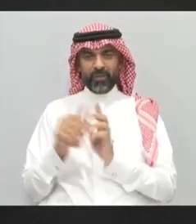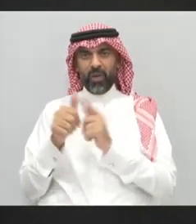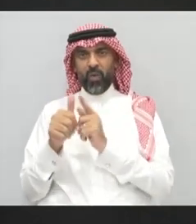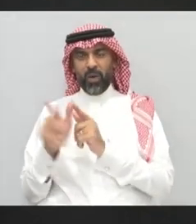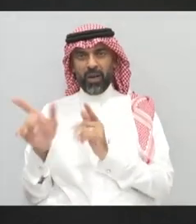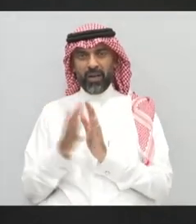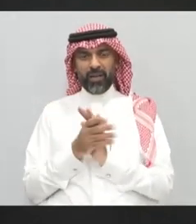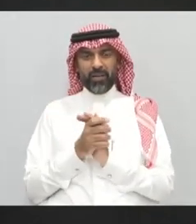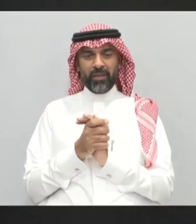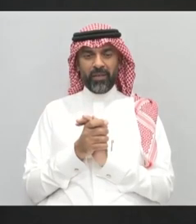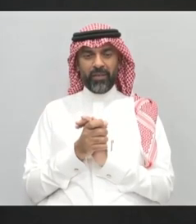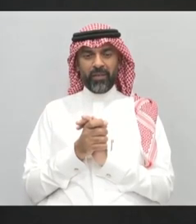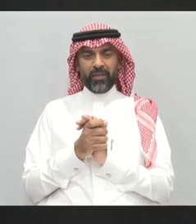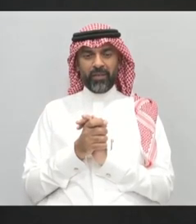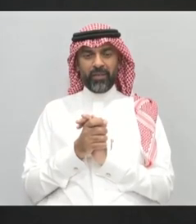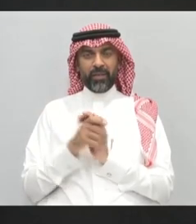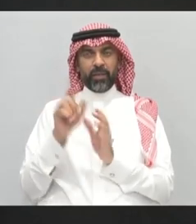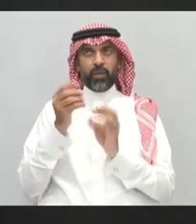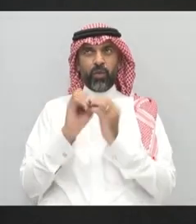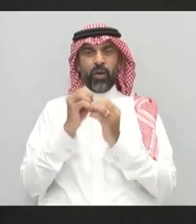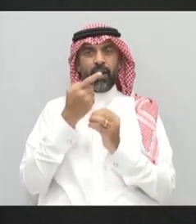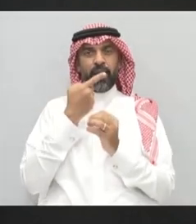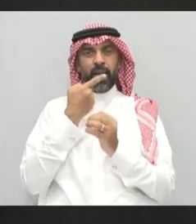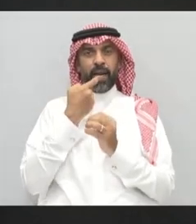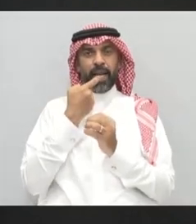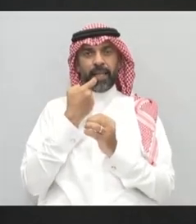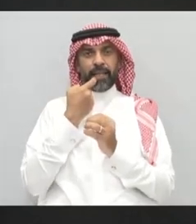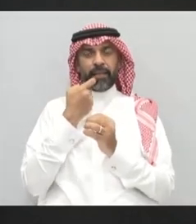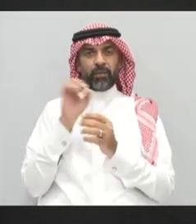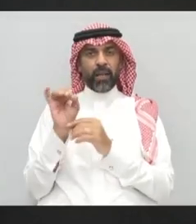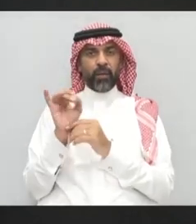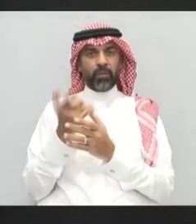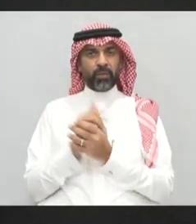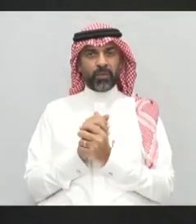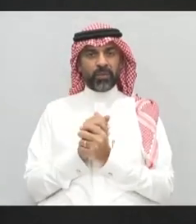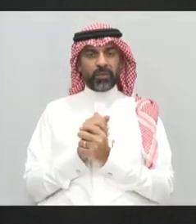here. It's red, so you tell him?